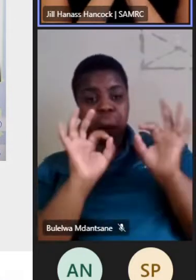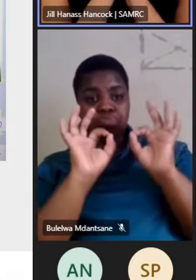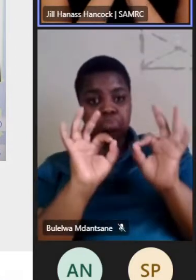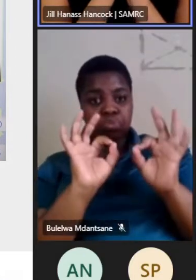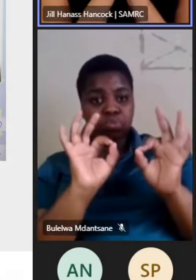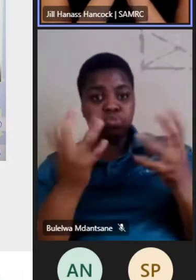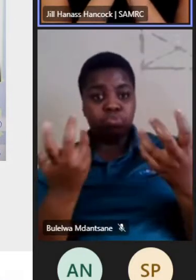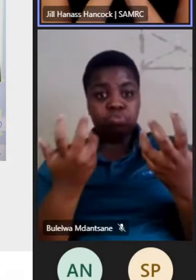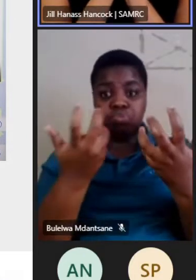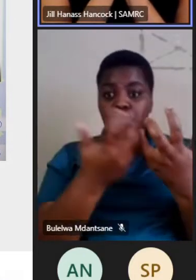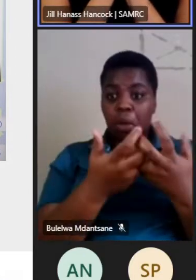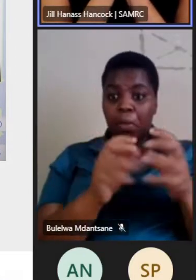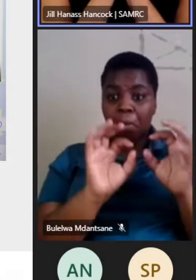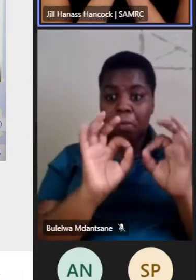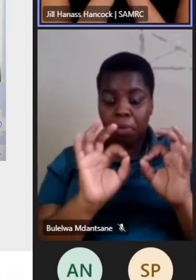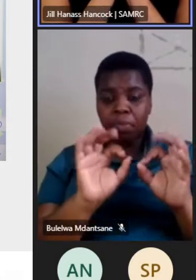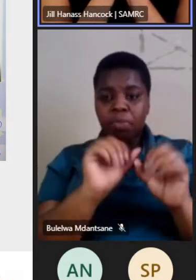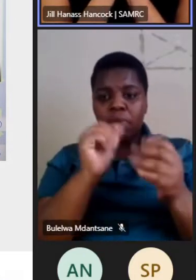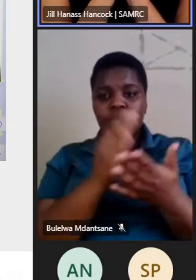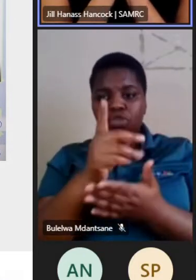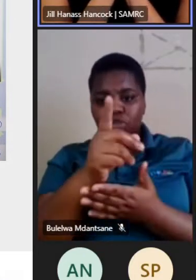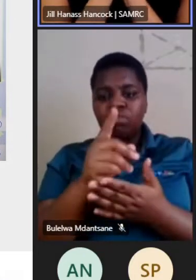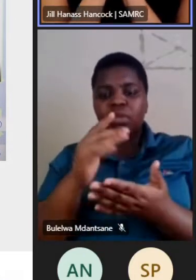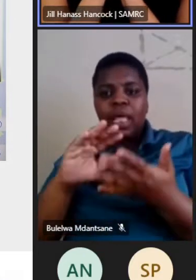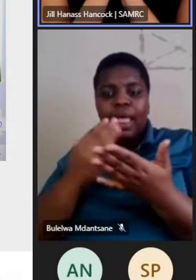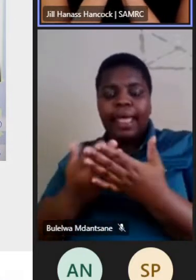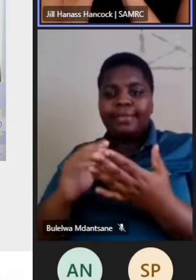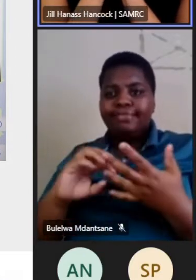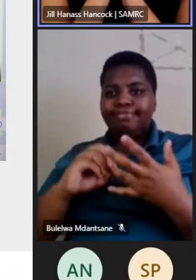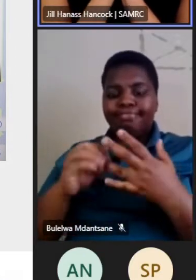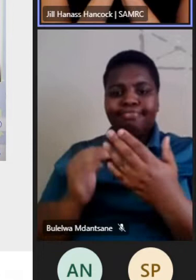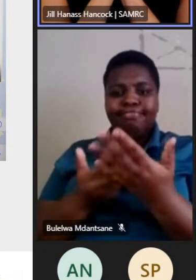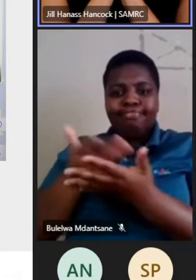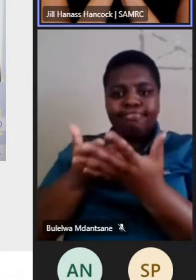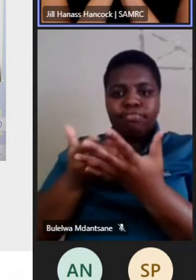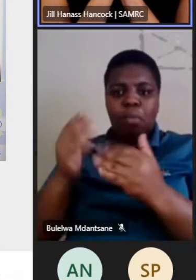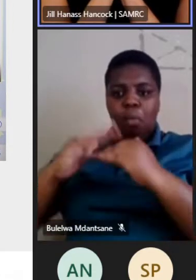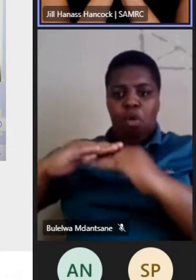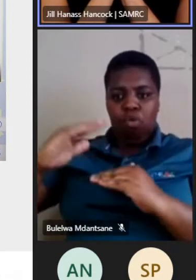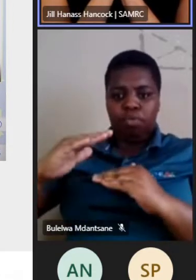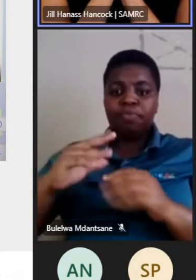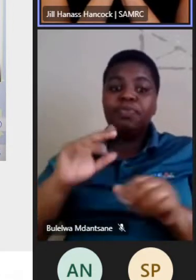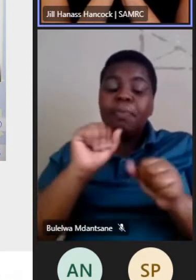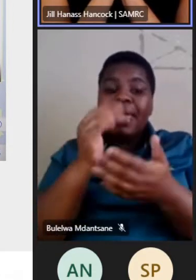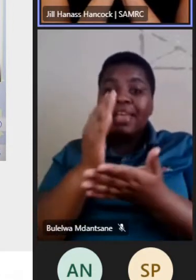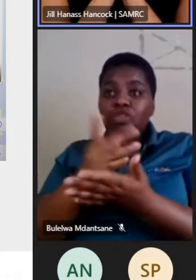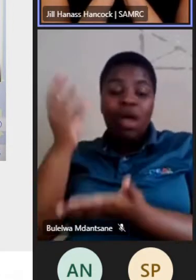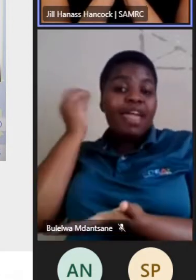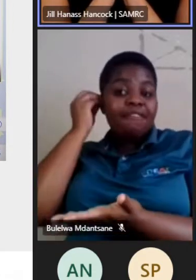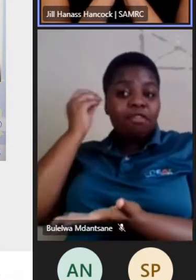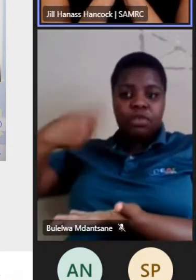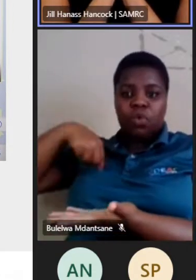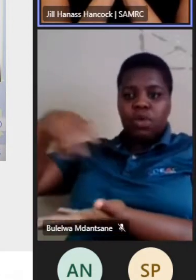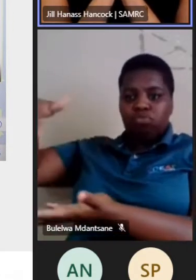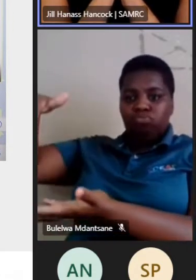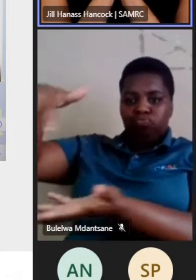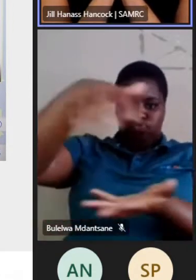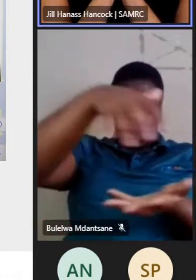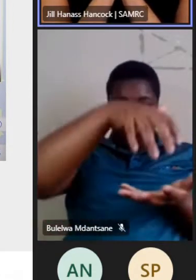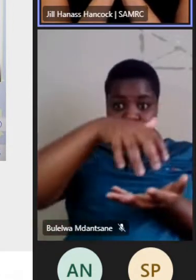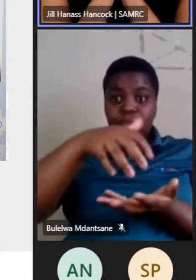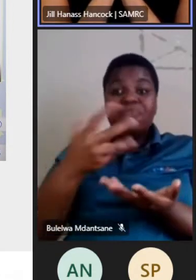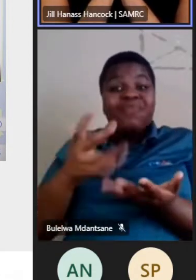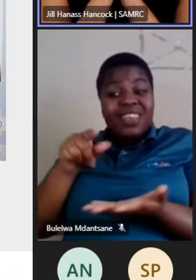qualitative methods of inquiry, which then collected information on demographics, living conditions,